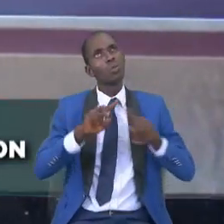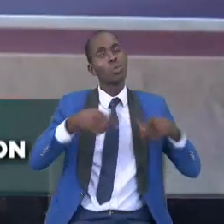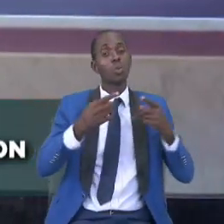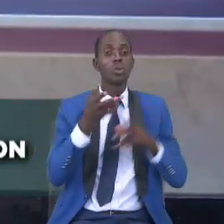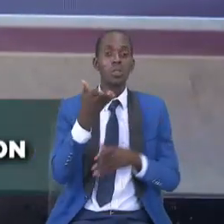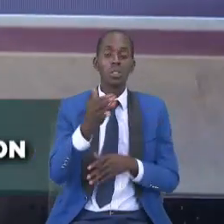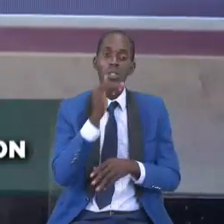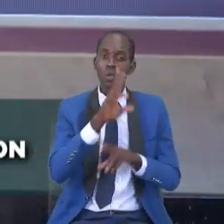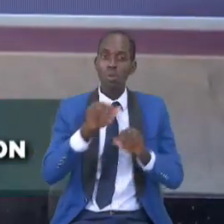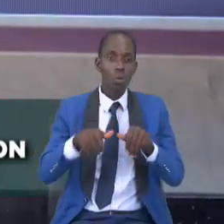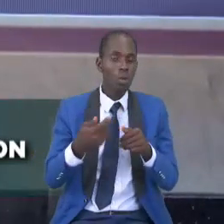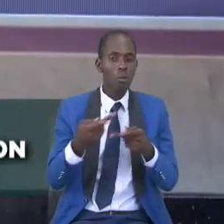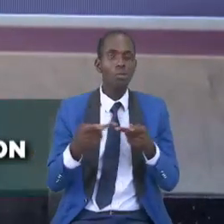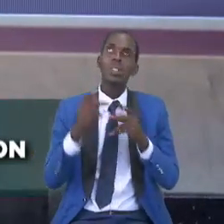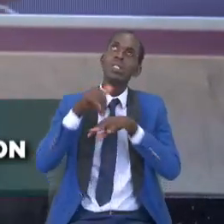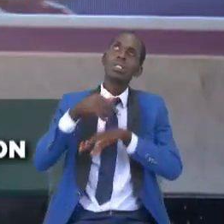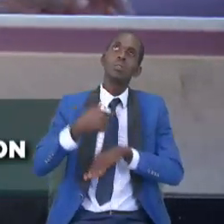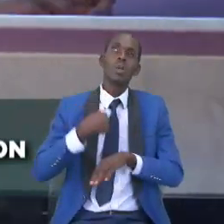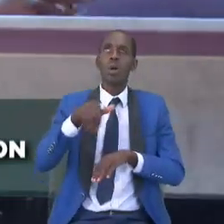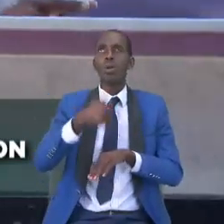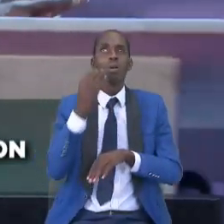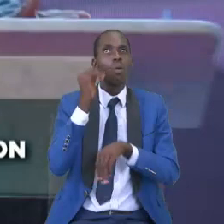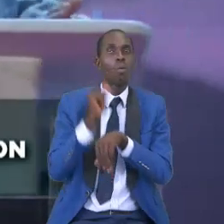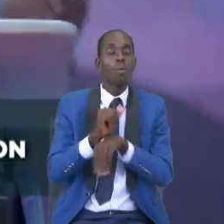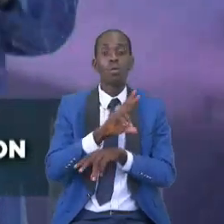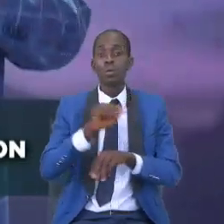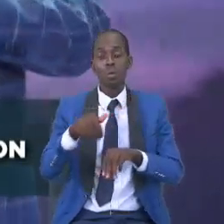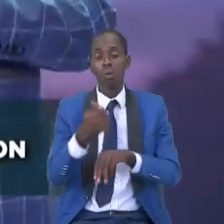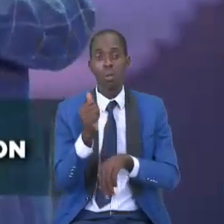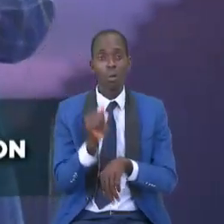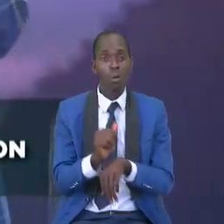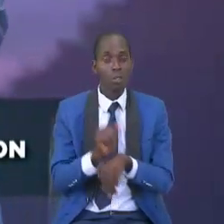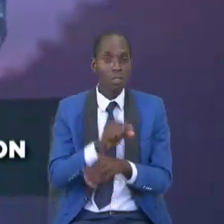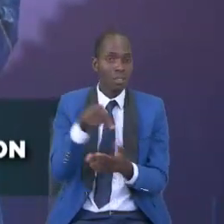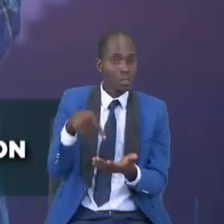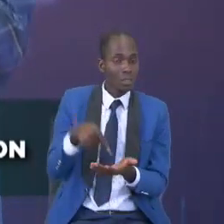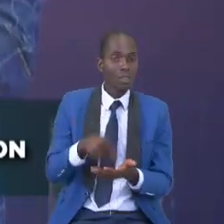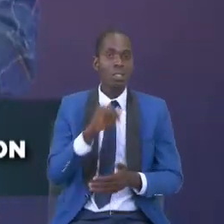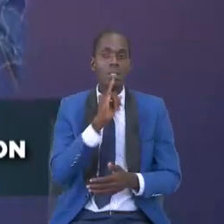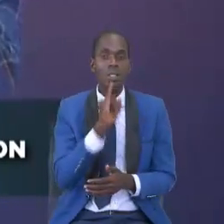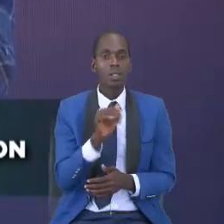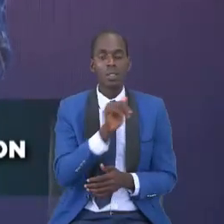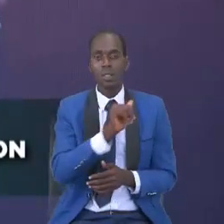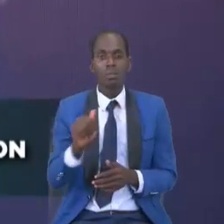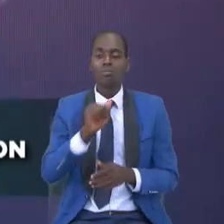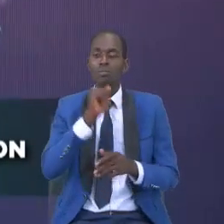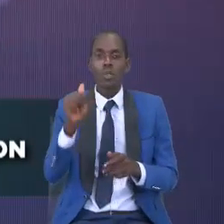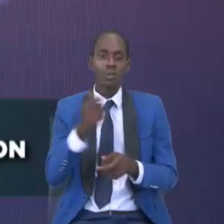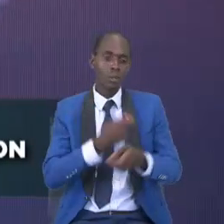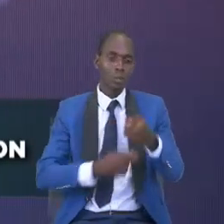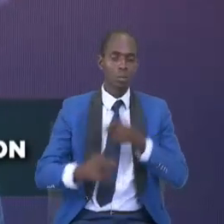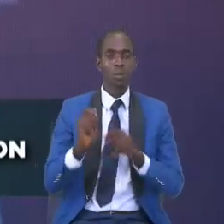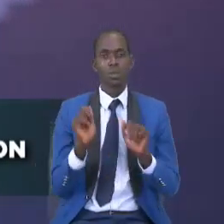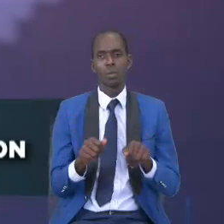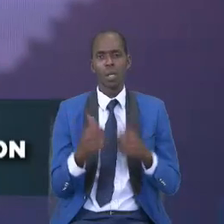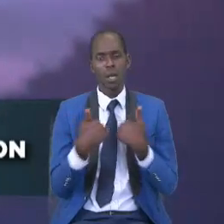other place. Give me another assignment. There's no other assignment. This is irreplaceable. Have you looked